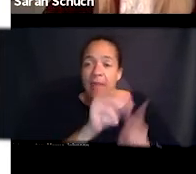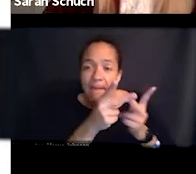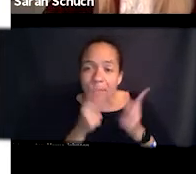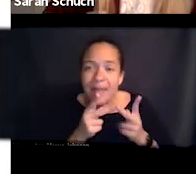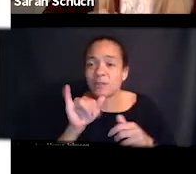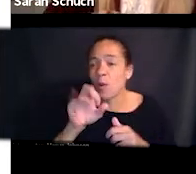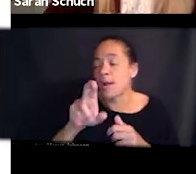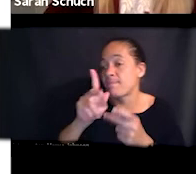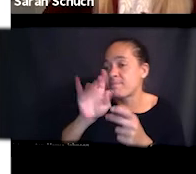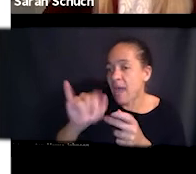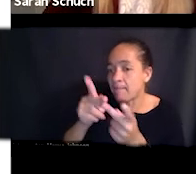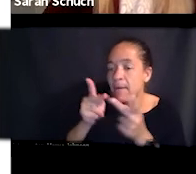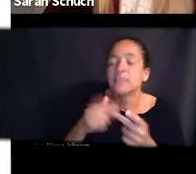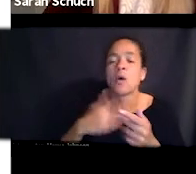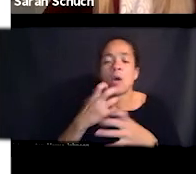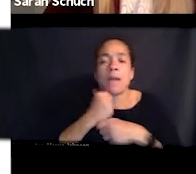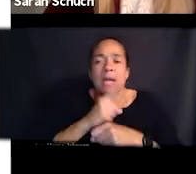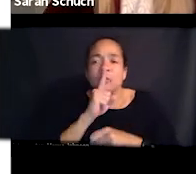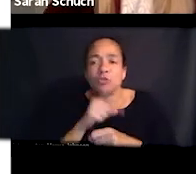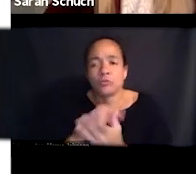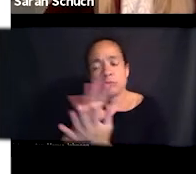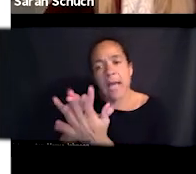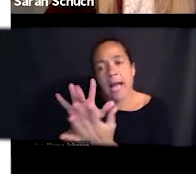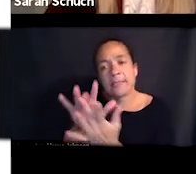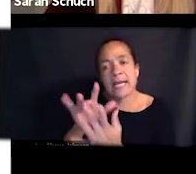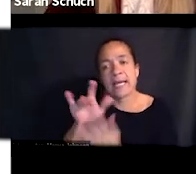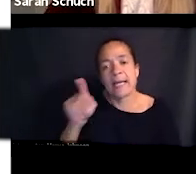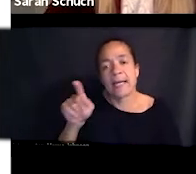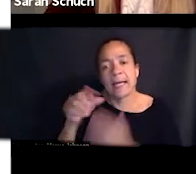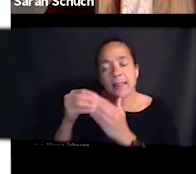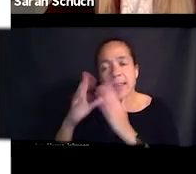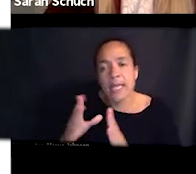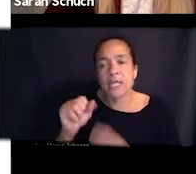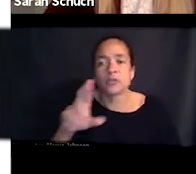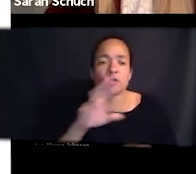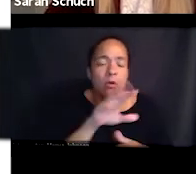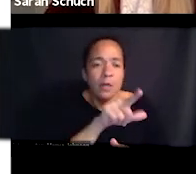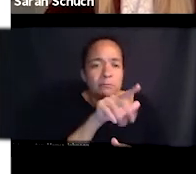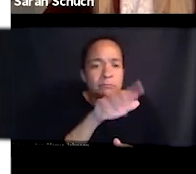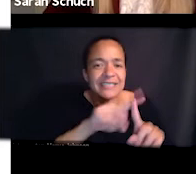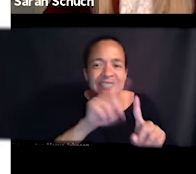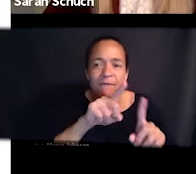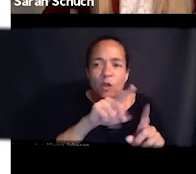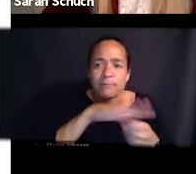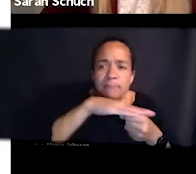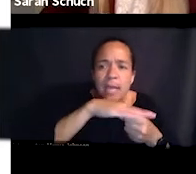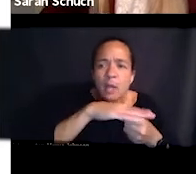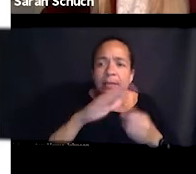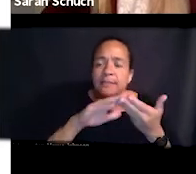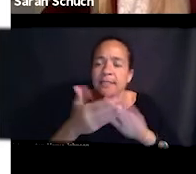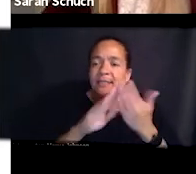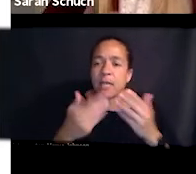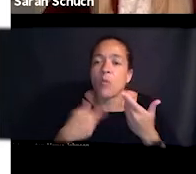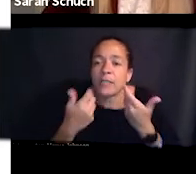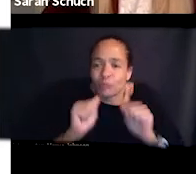out to those leaders and reaching out to different areas of the city that we were trying to touch on all. Again,